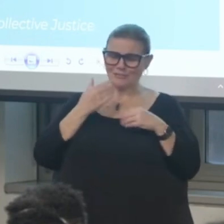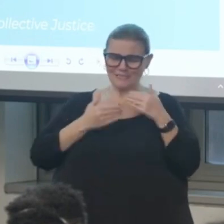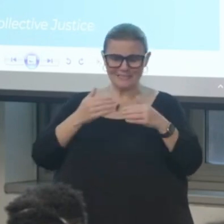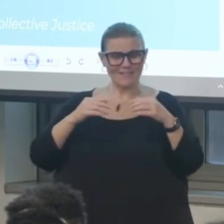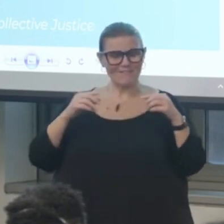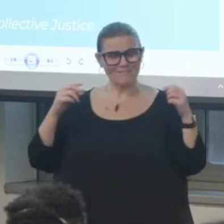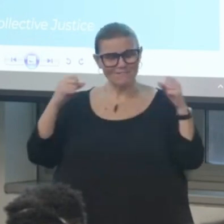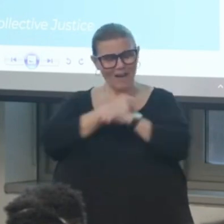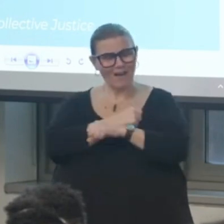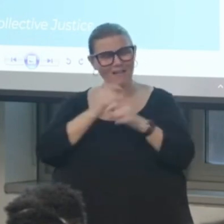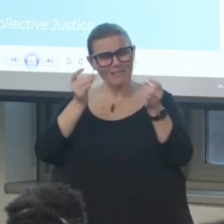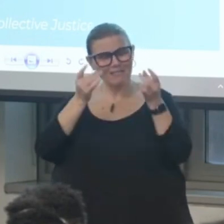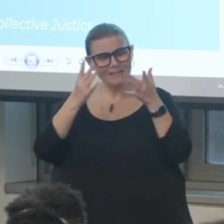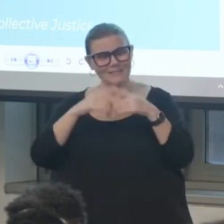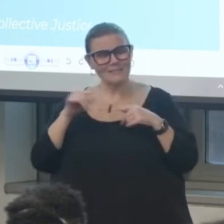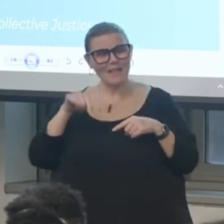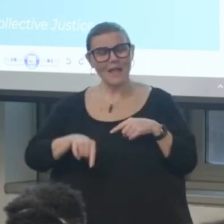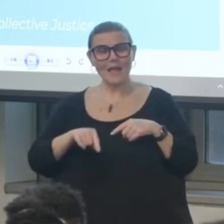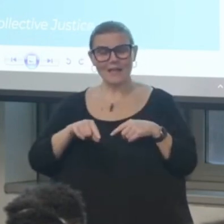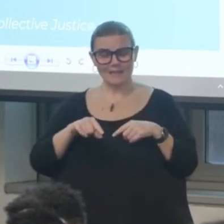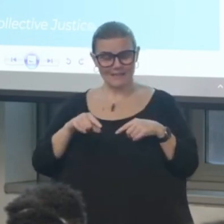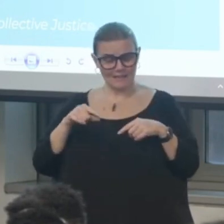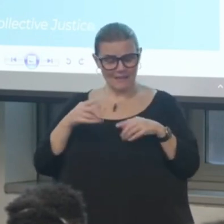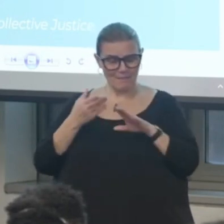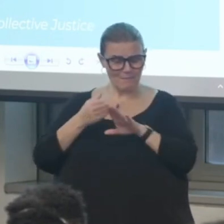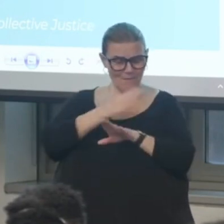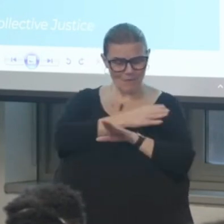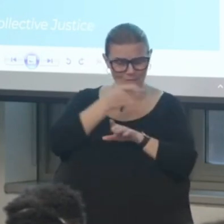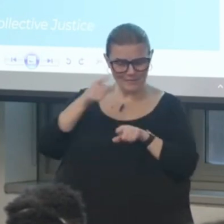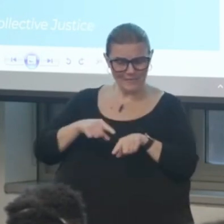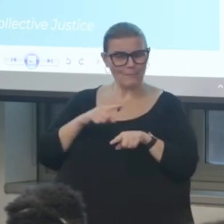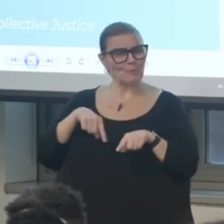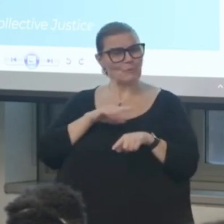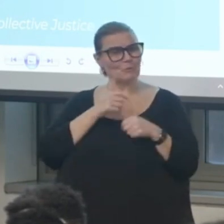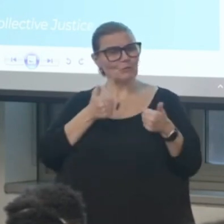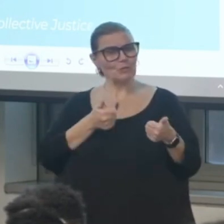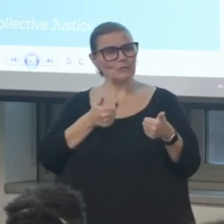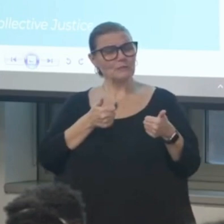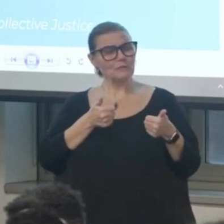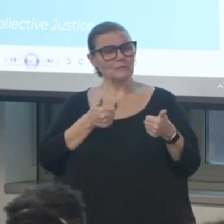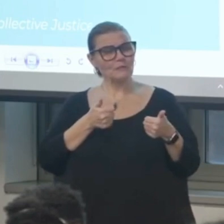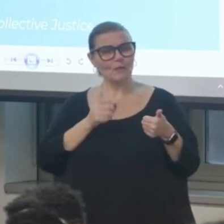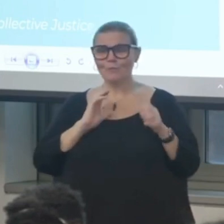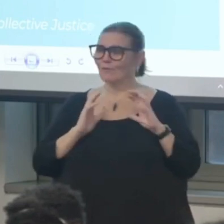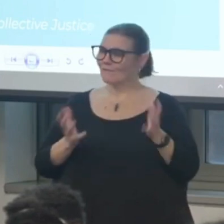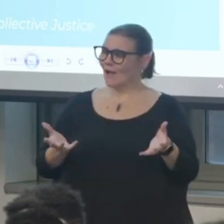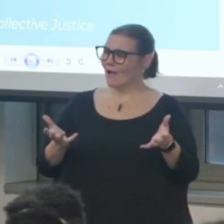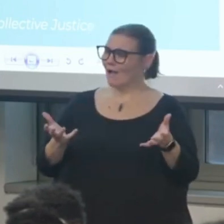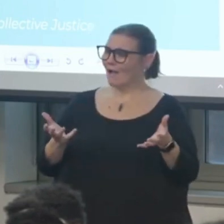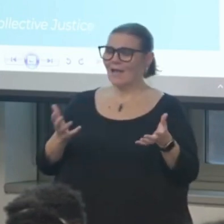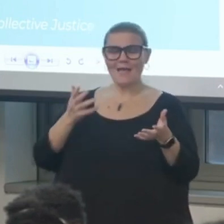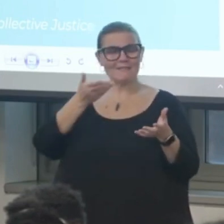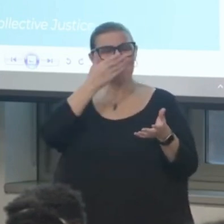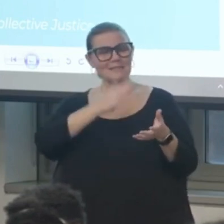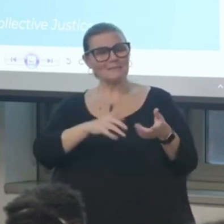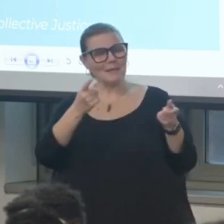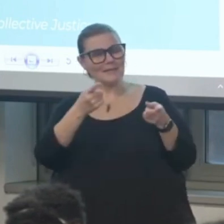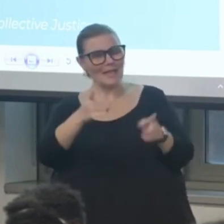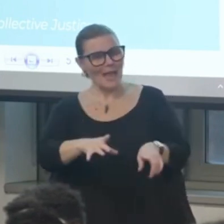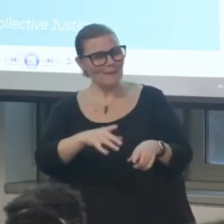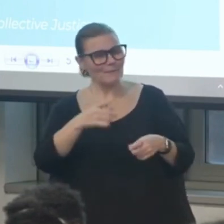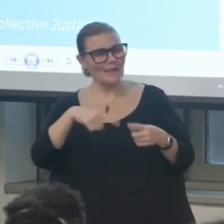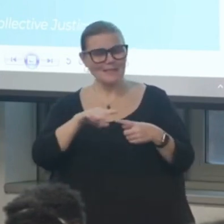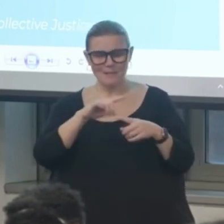I think the idea of restoration is the idea that, like, before this thing happened, we were good, right? We were fine, and this bad thing happened and made